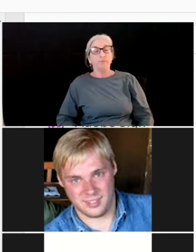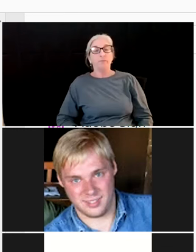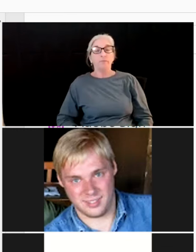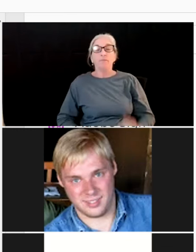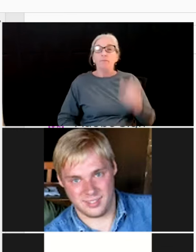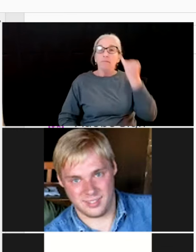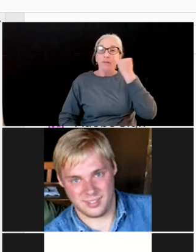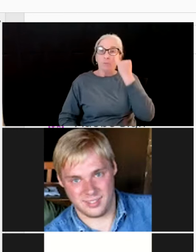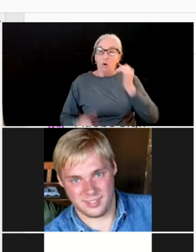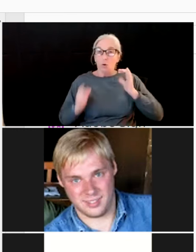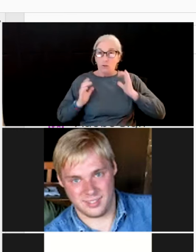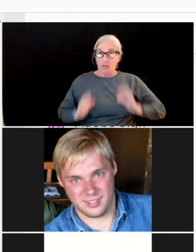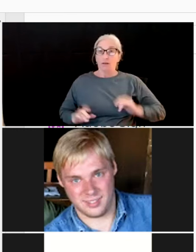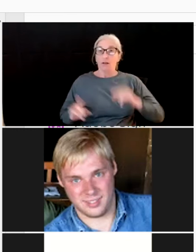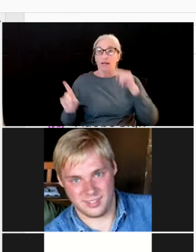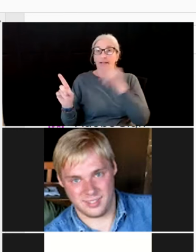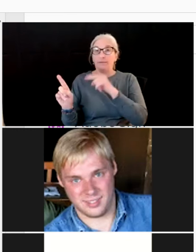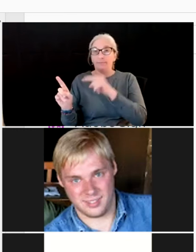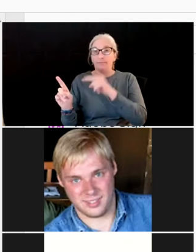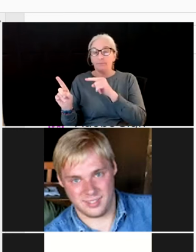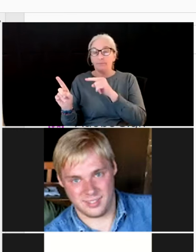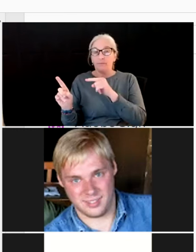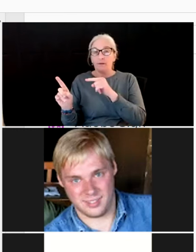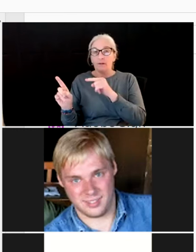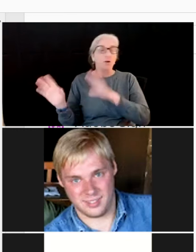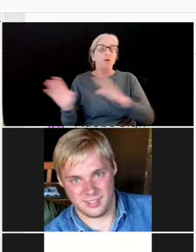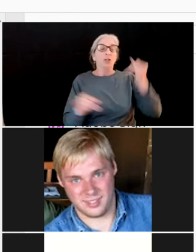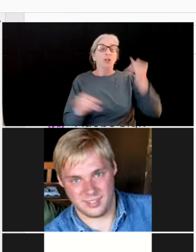getting benefits based on the record of a parent. So you